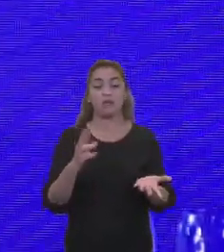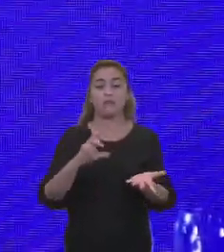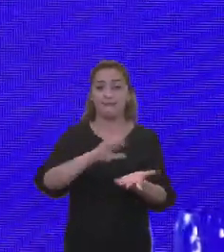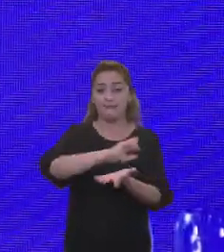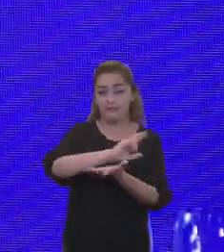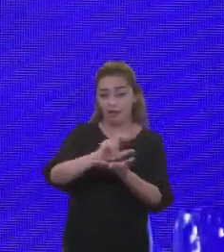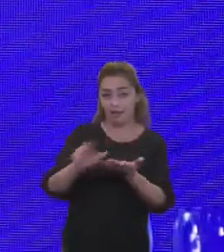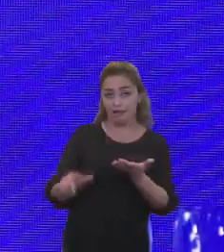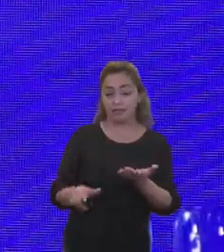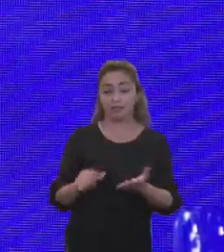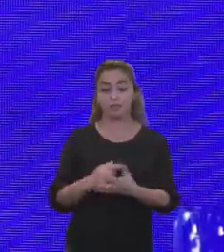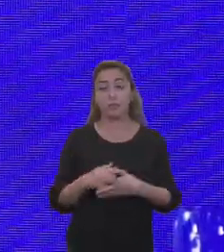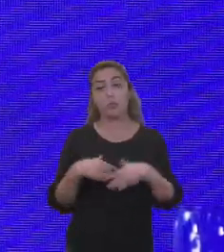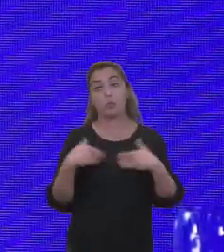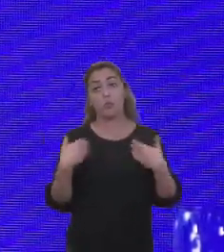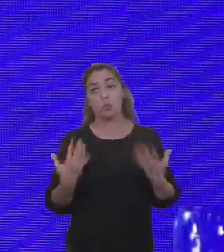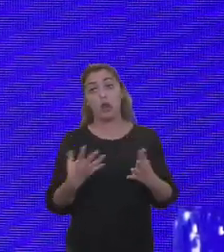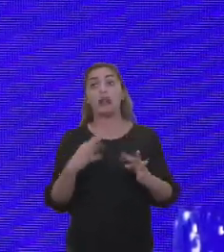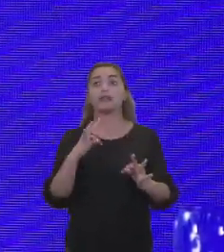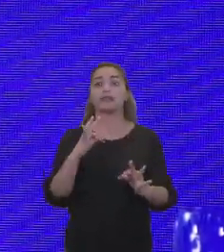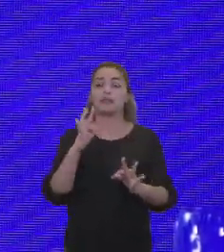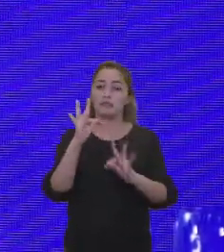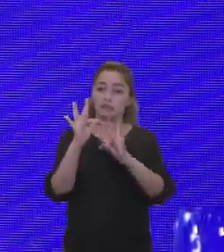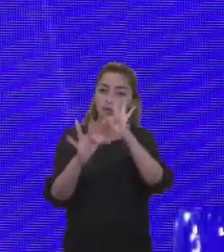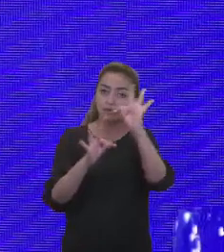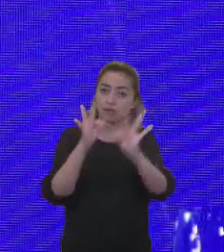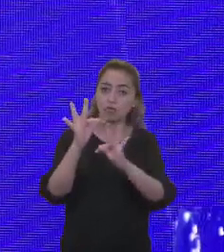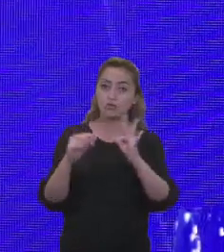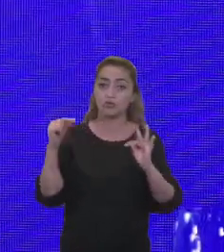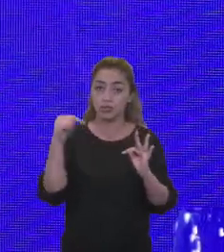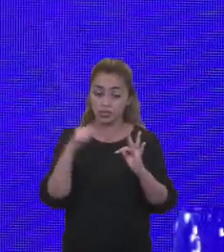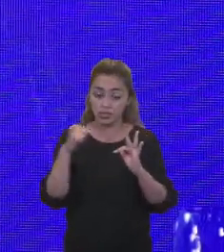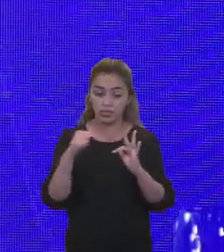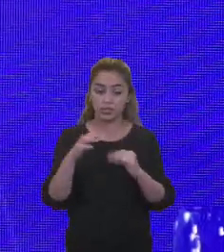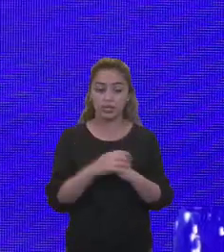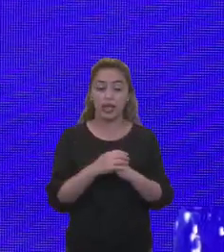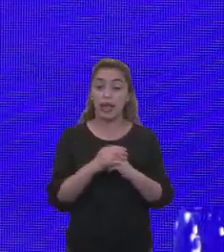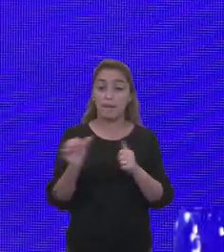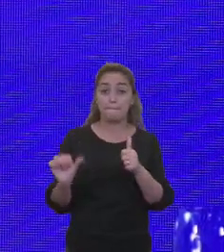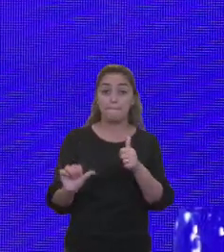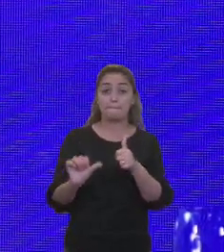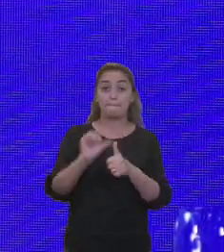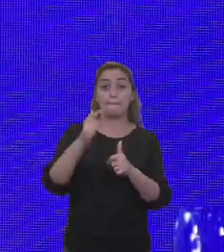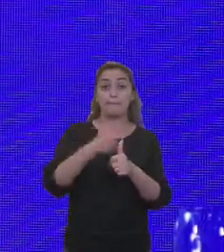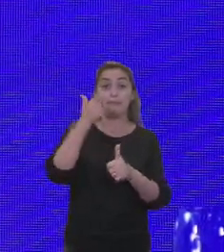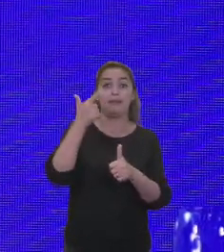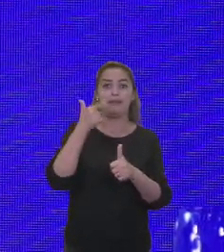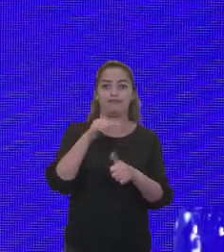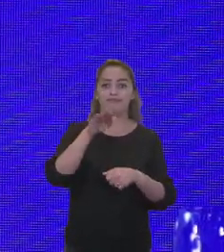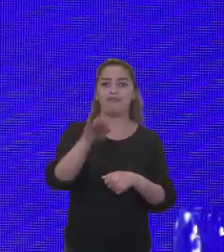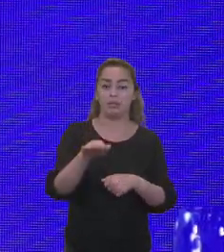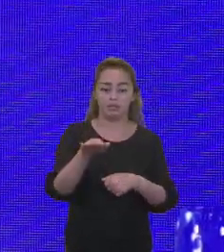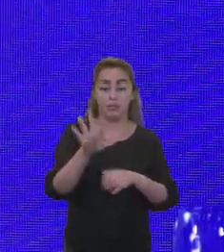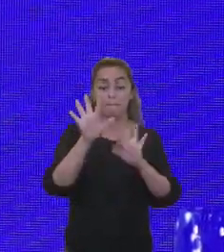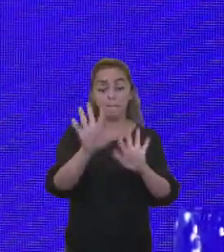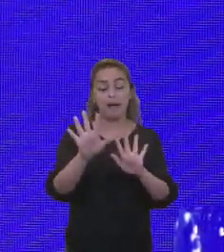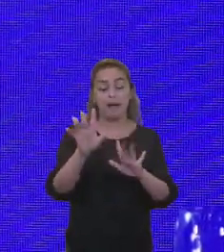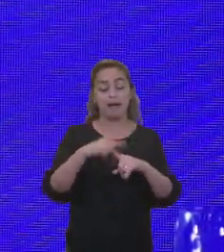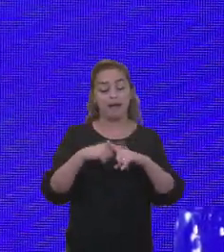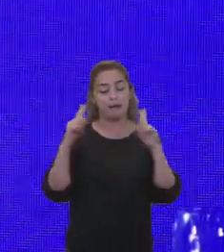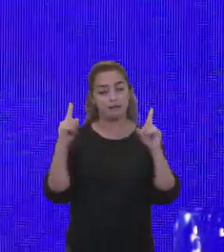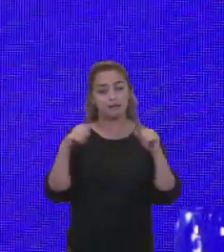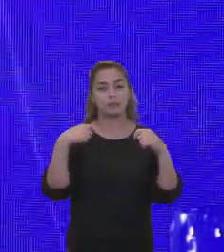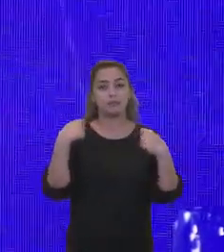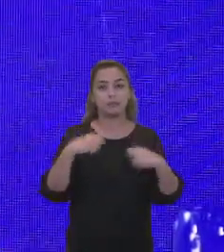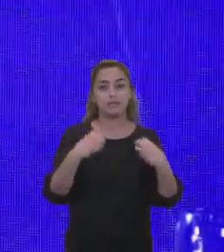We generate innovation. In other words, technology is a first step. But